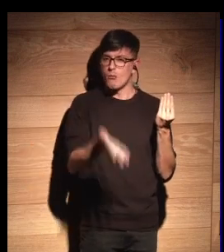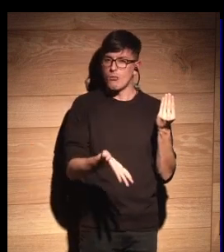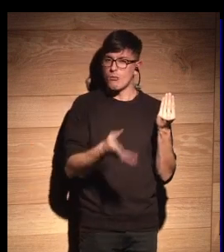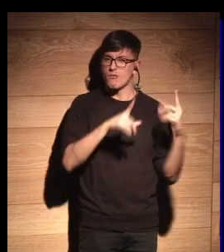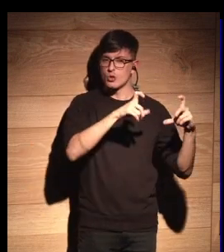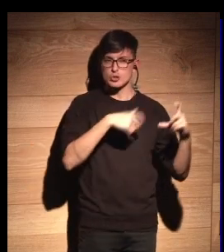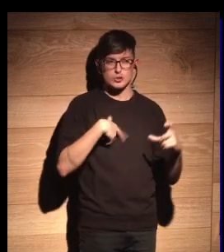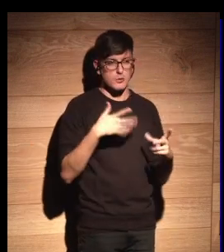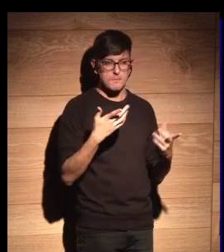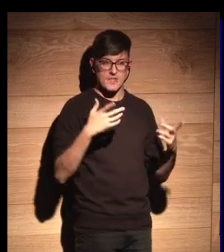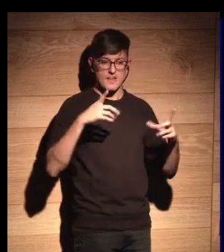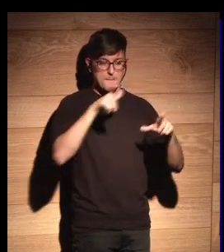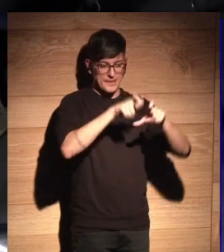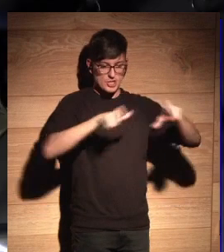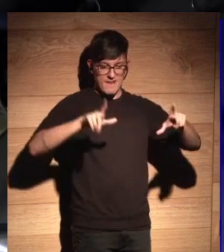that kind of represents my work.